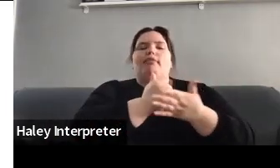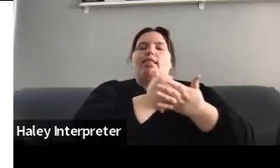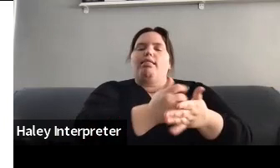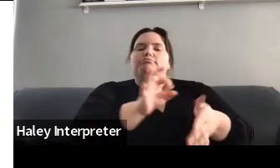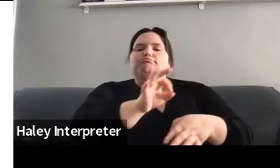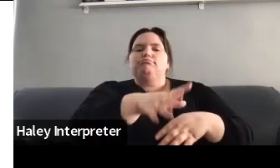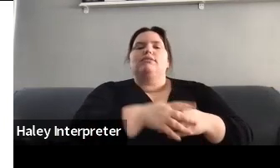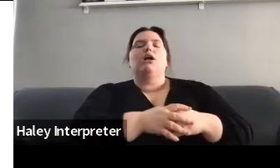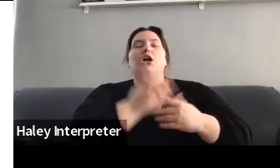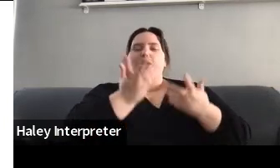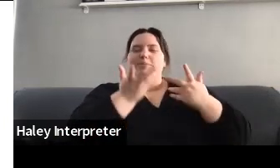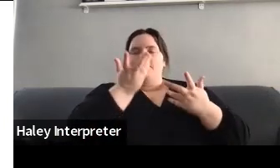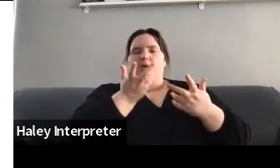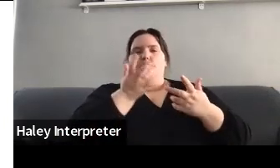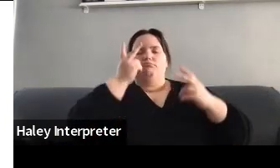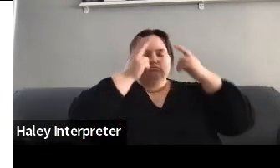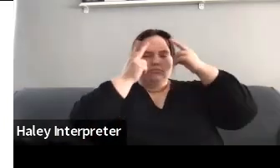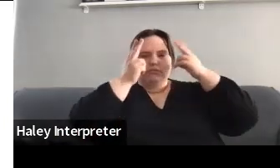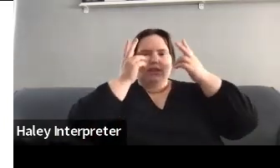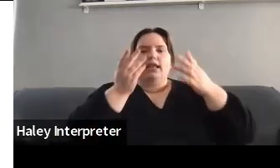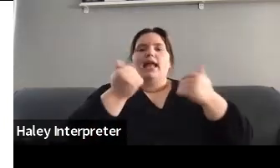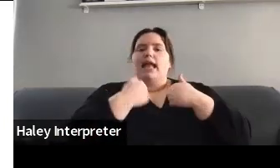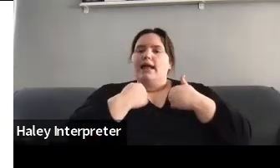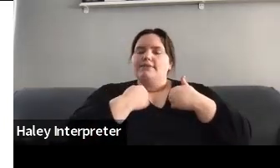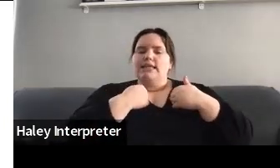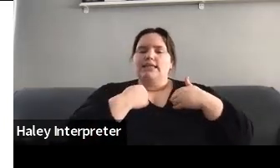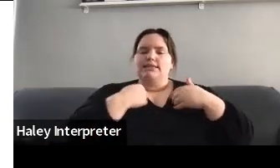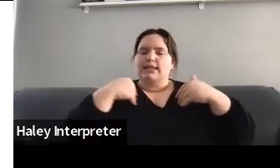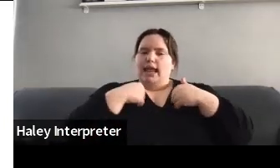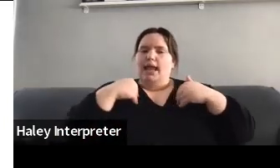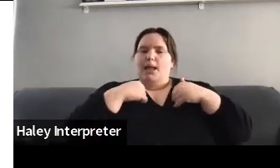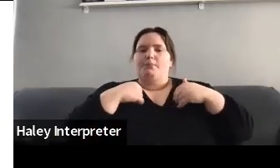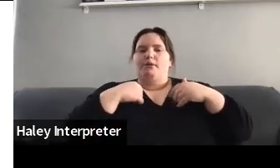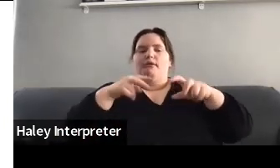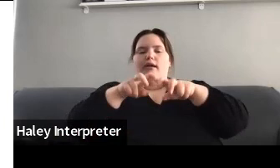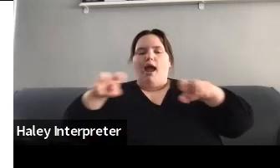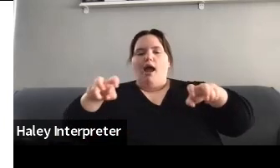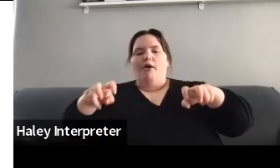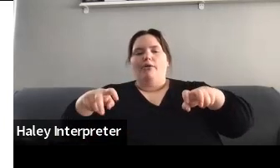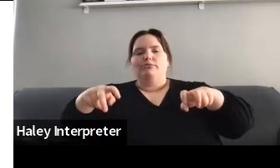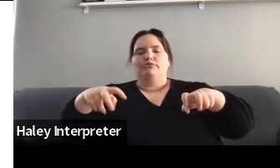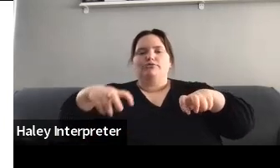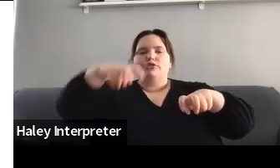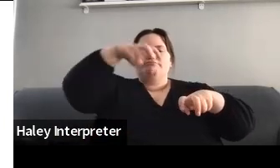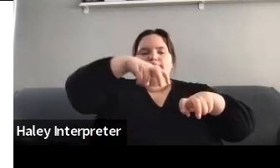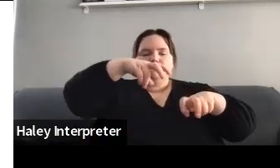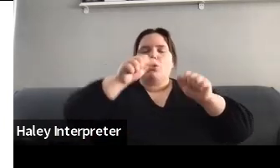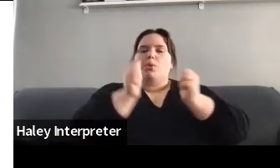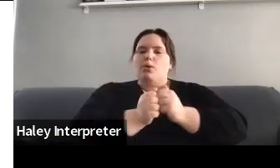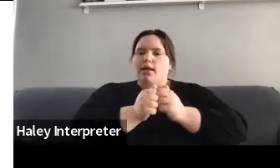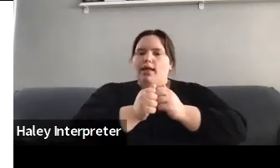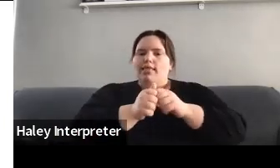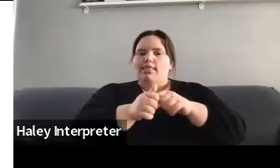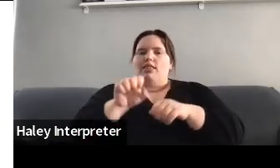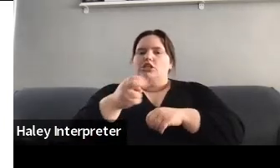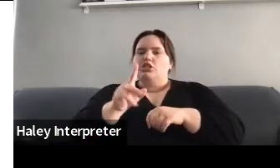by having the animal stand on the couch or a bed or a table with a sheet or a towel down, so you don't end up with fur